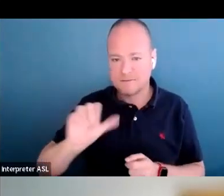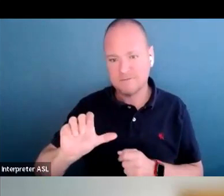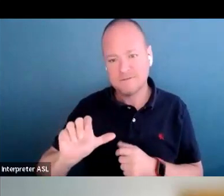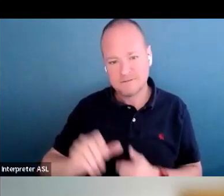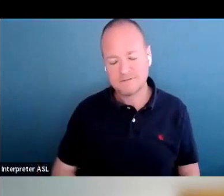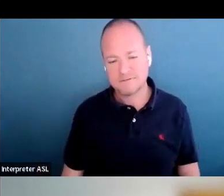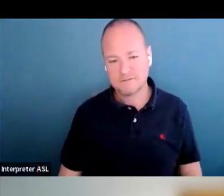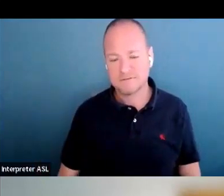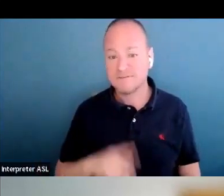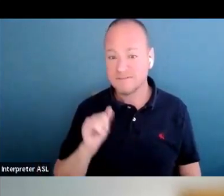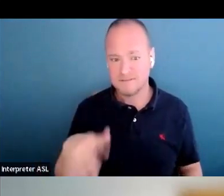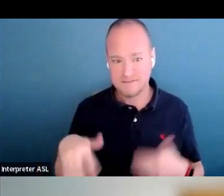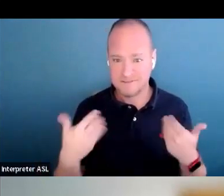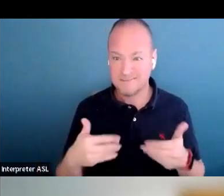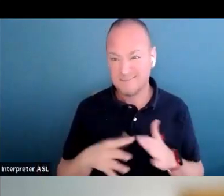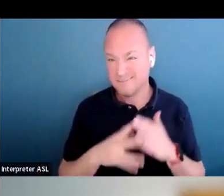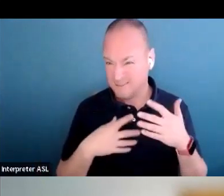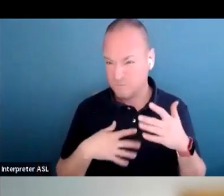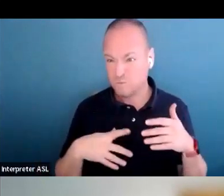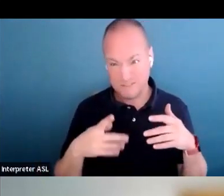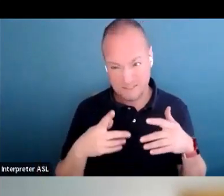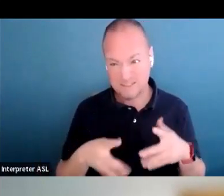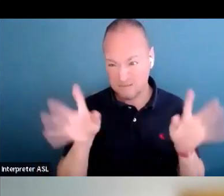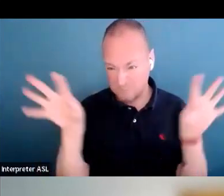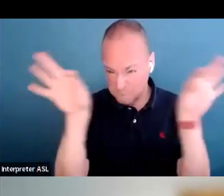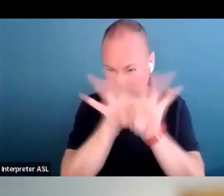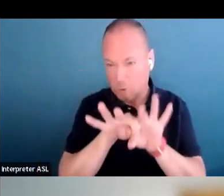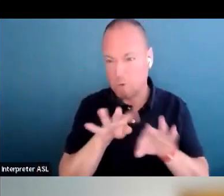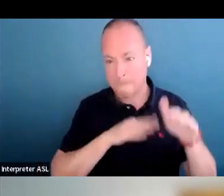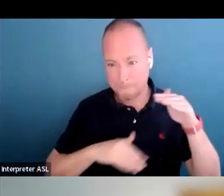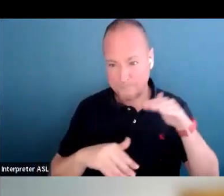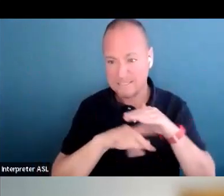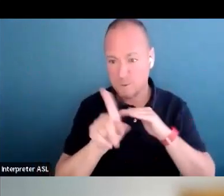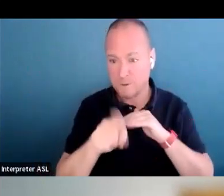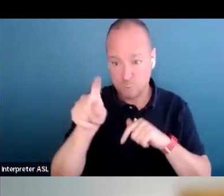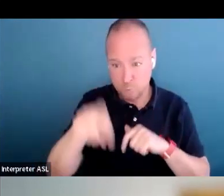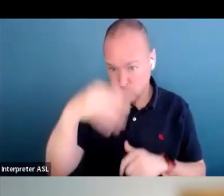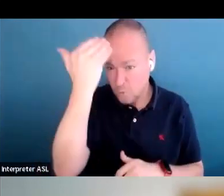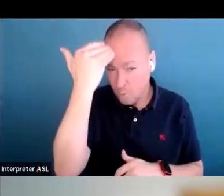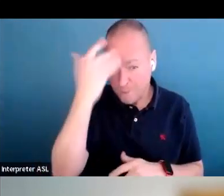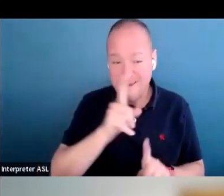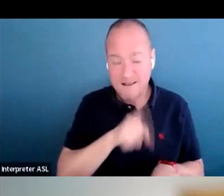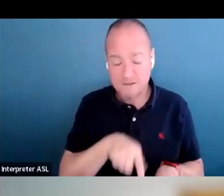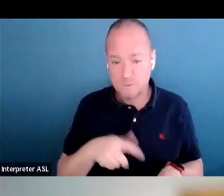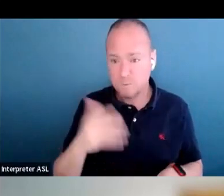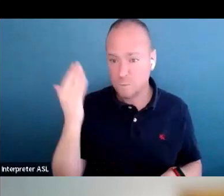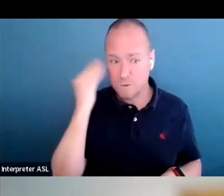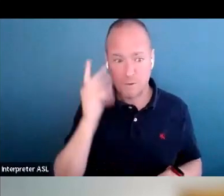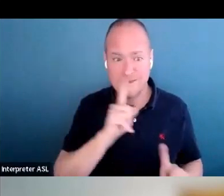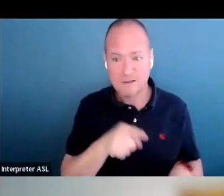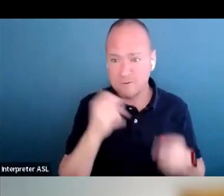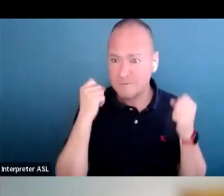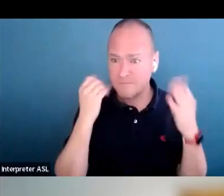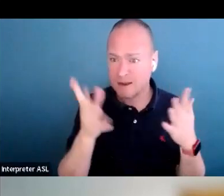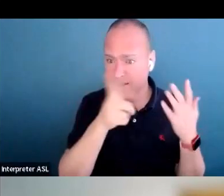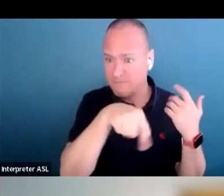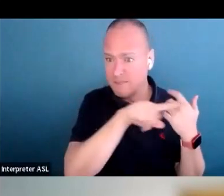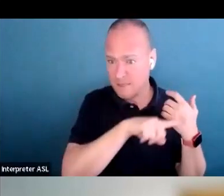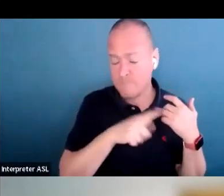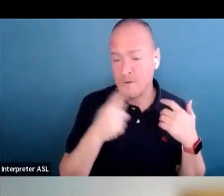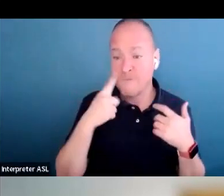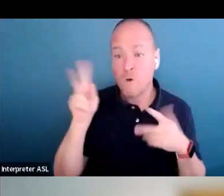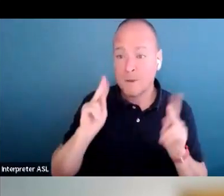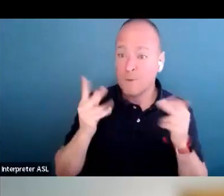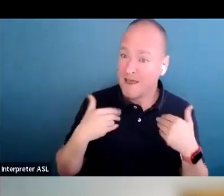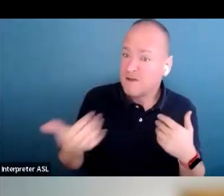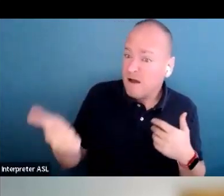These are some pretty fundamental questions that we really should know the answers to. We know the answers to many of these questions for people with other